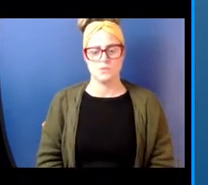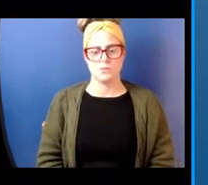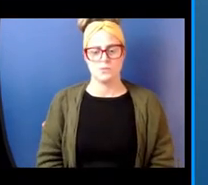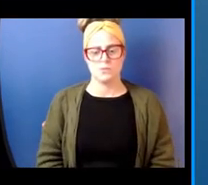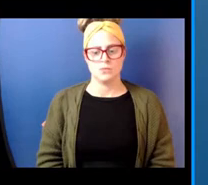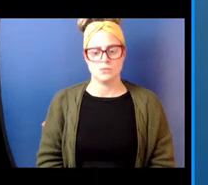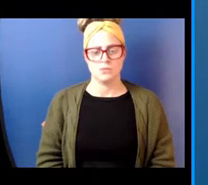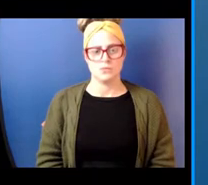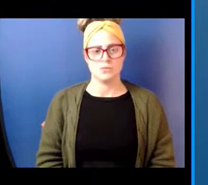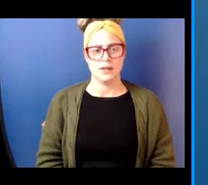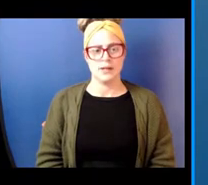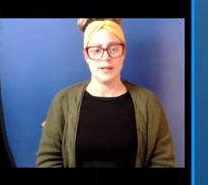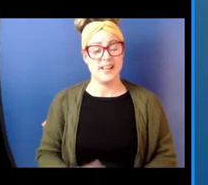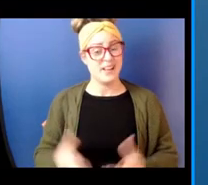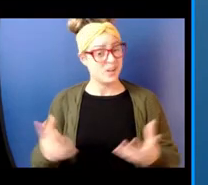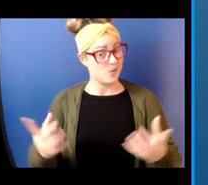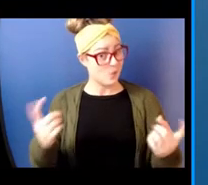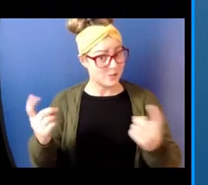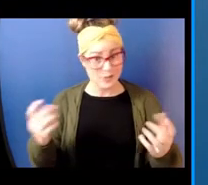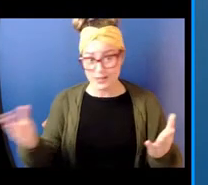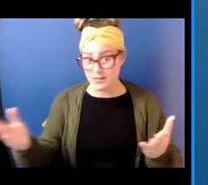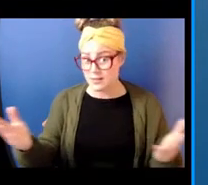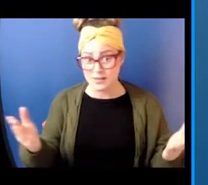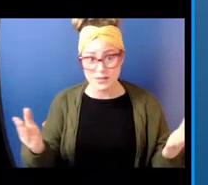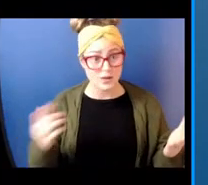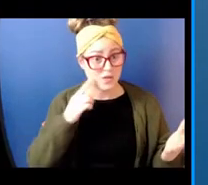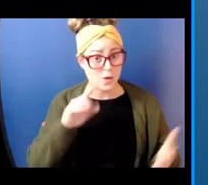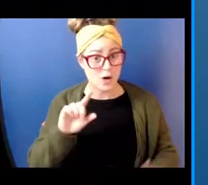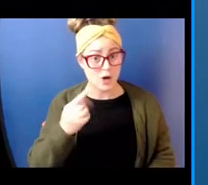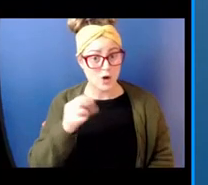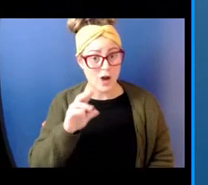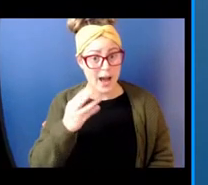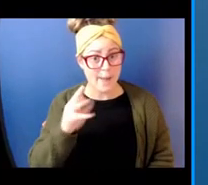are there any questions uh for Graham